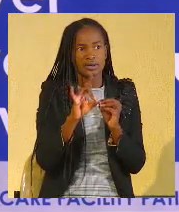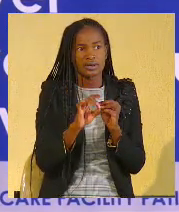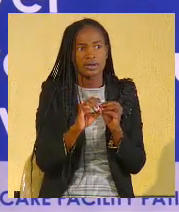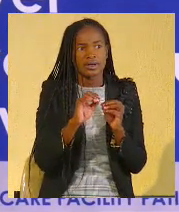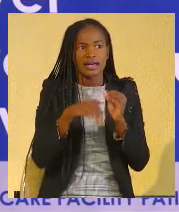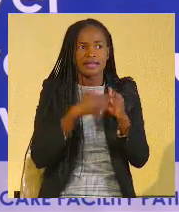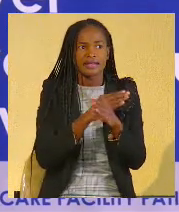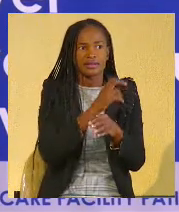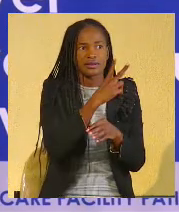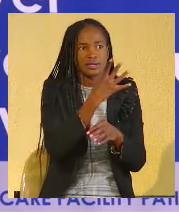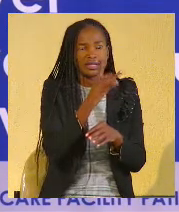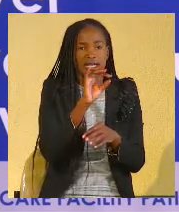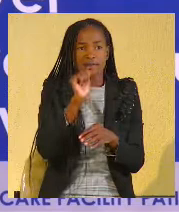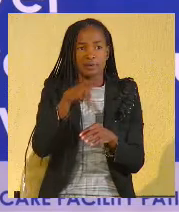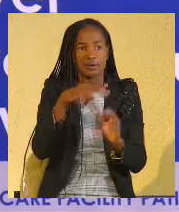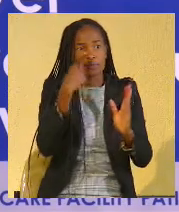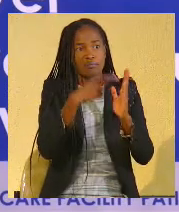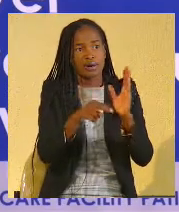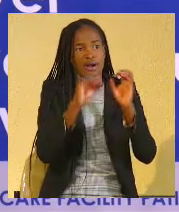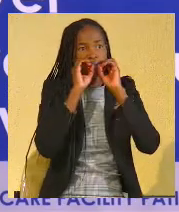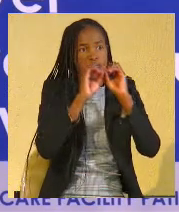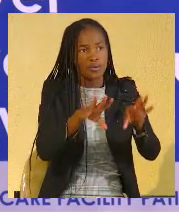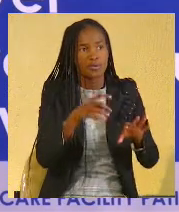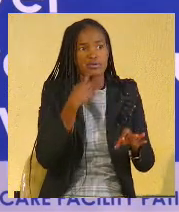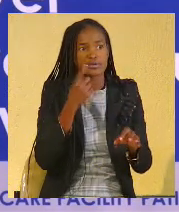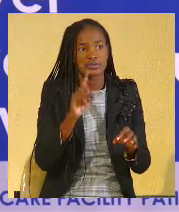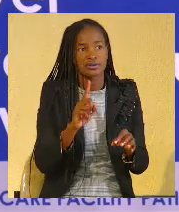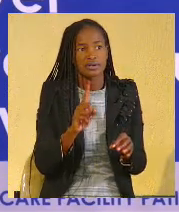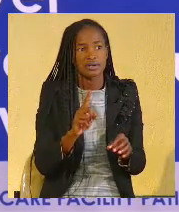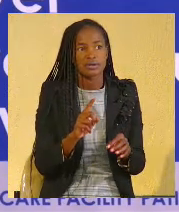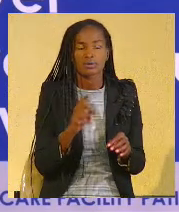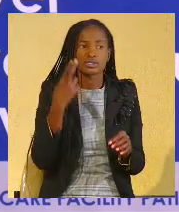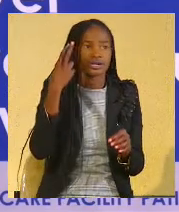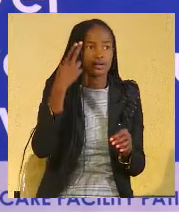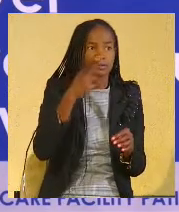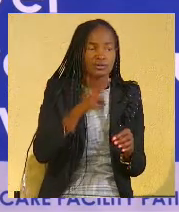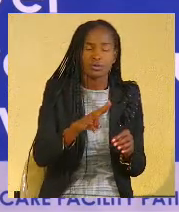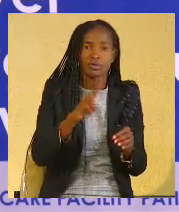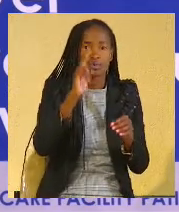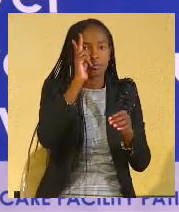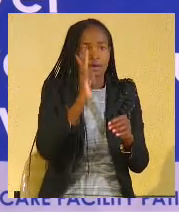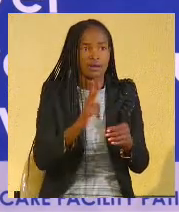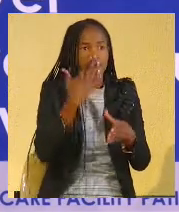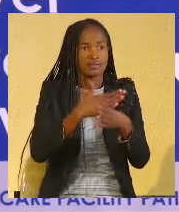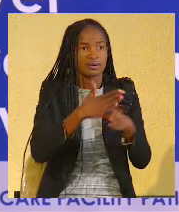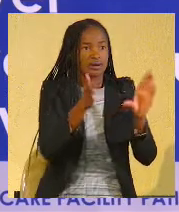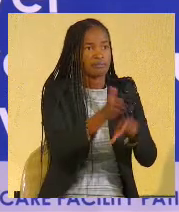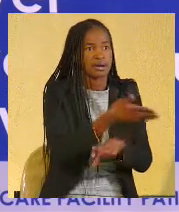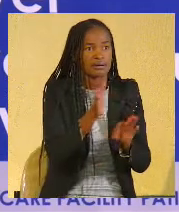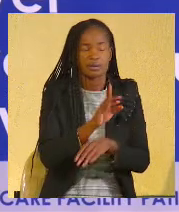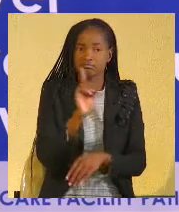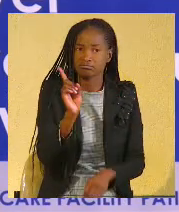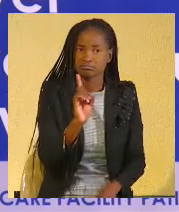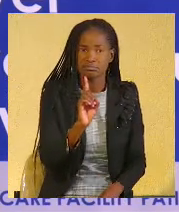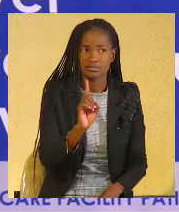28th of April and basically saying that retrenchment should be avoided. Now, what the statement says